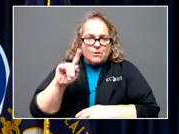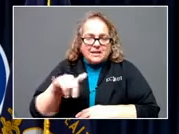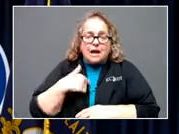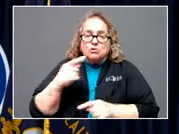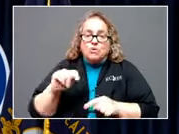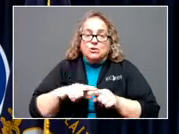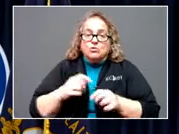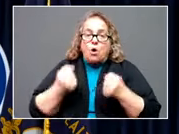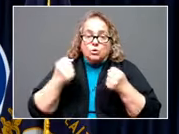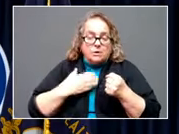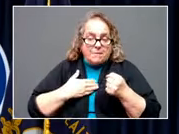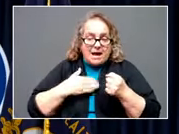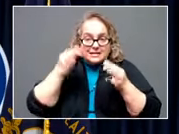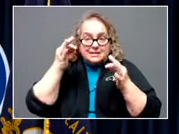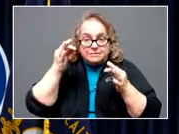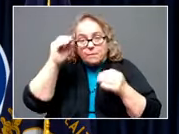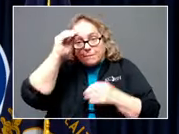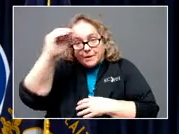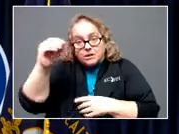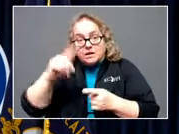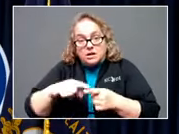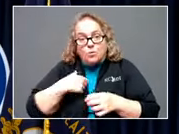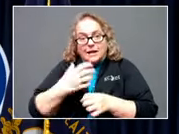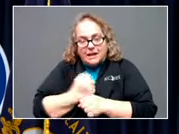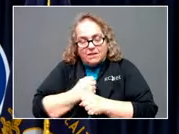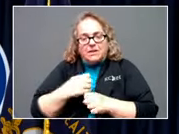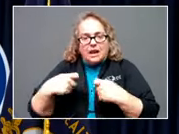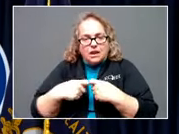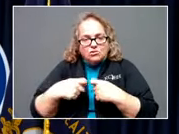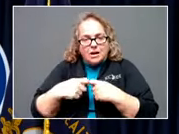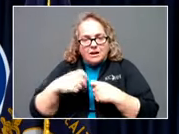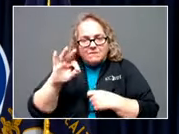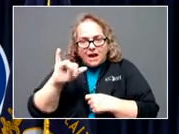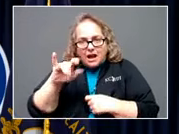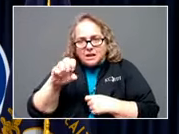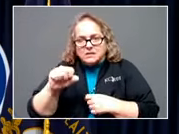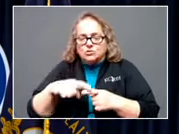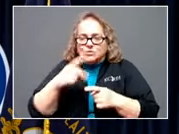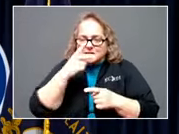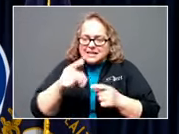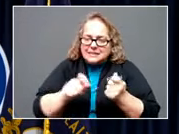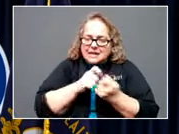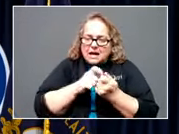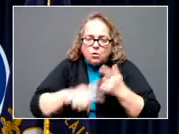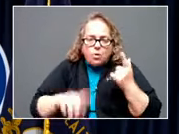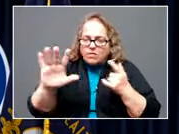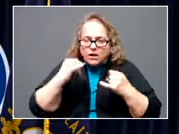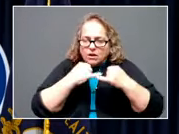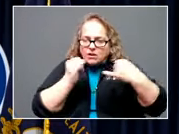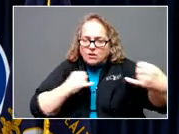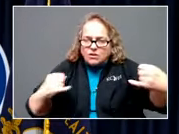until we can get the electronic files, see precincts, really get a better understanding.